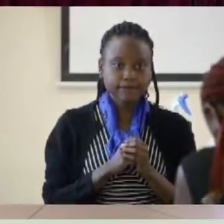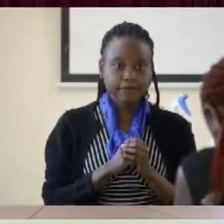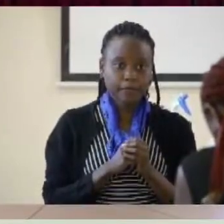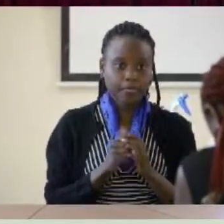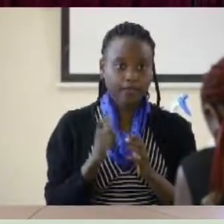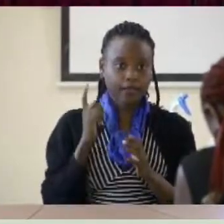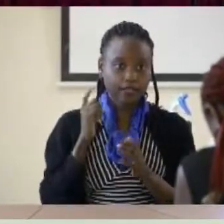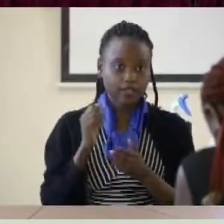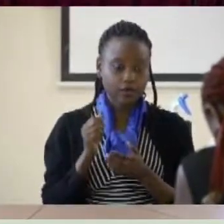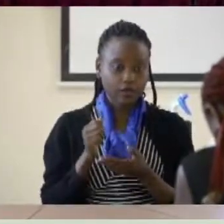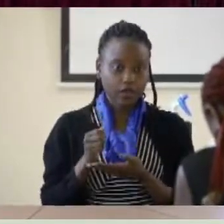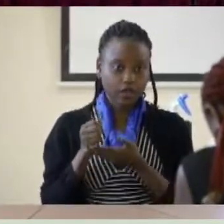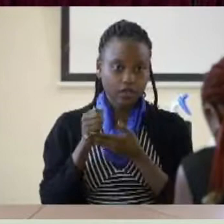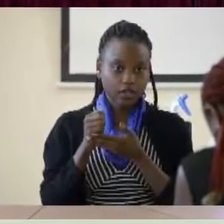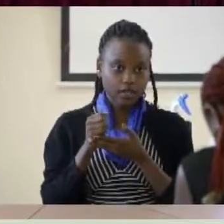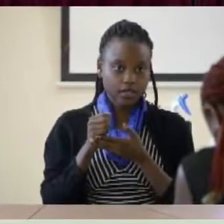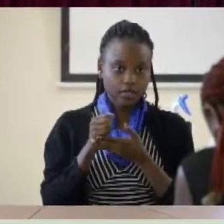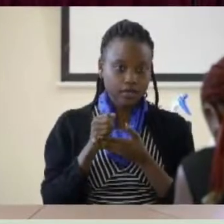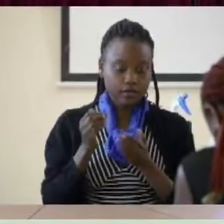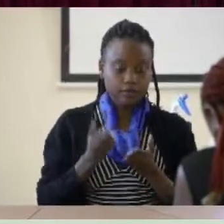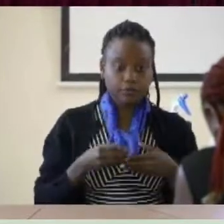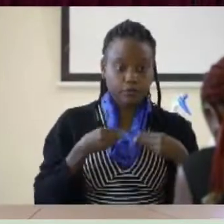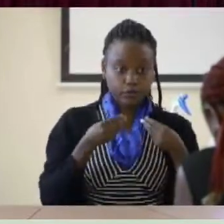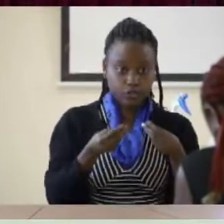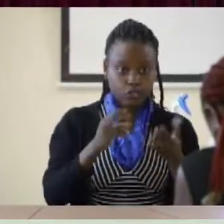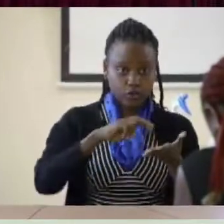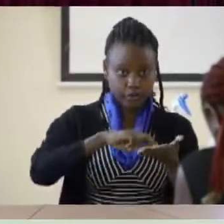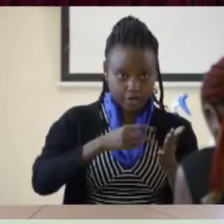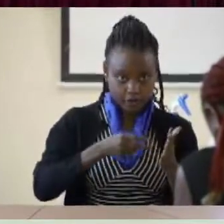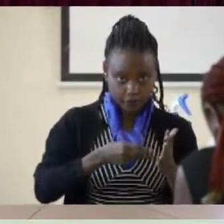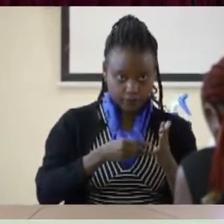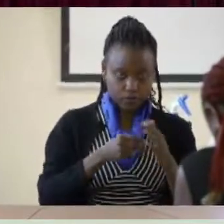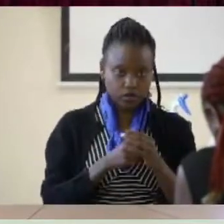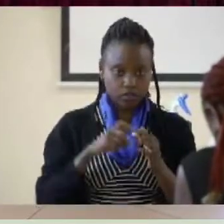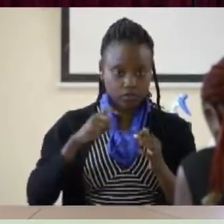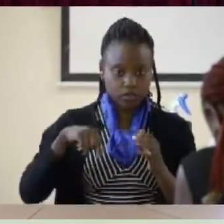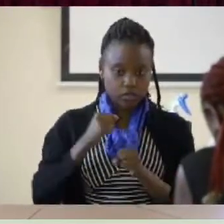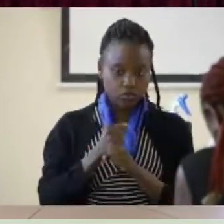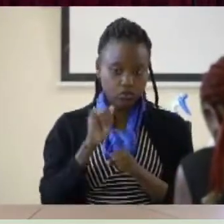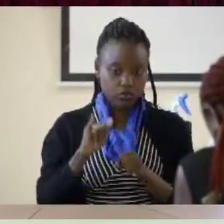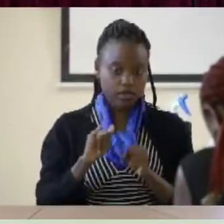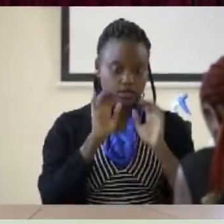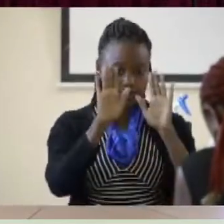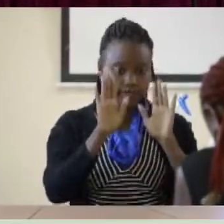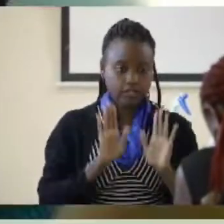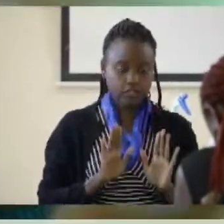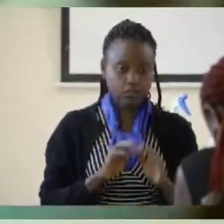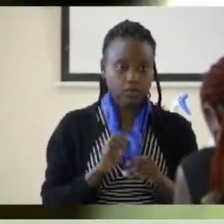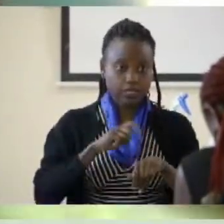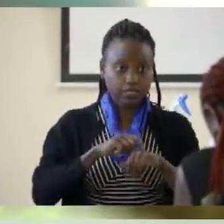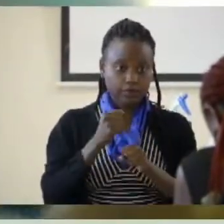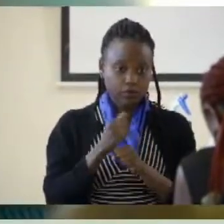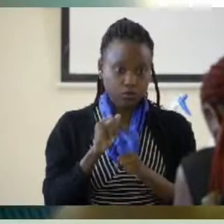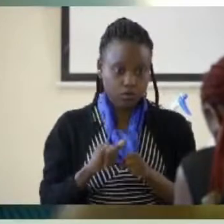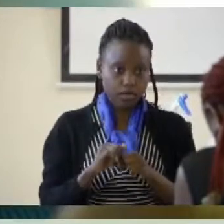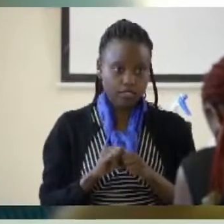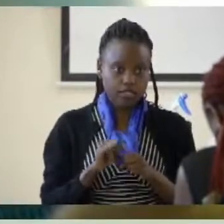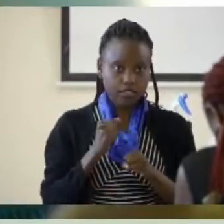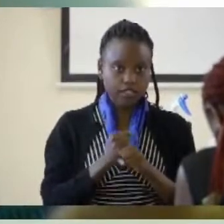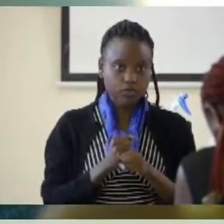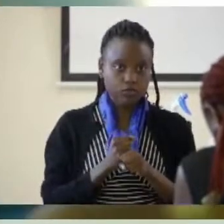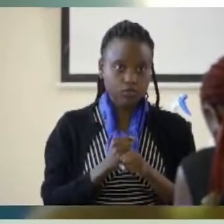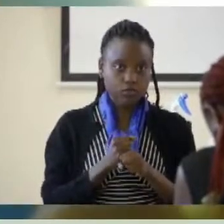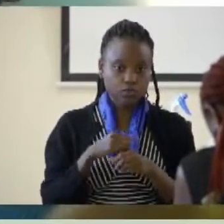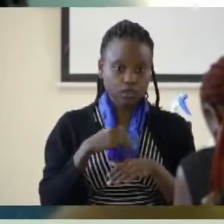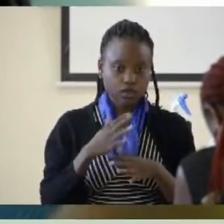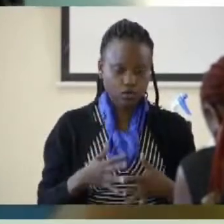legal aid provision meaningful. I think that is very critical, that when we do it, let us do it with all our heart, and